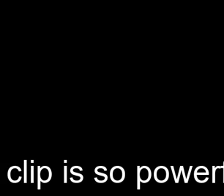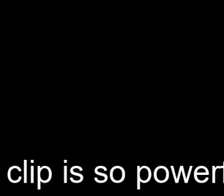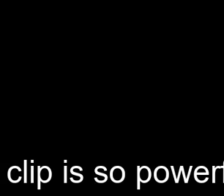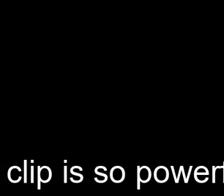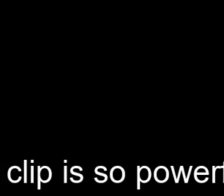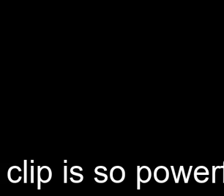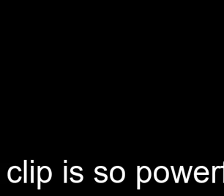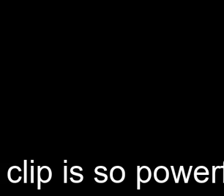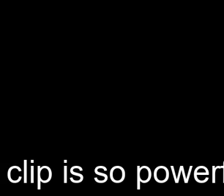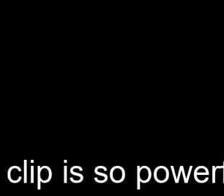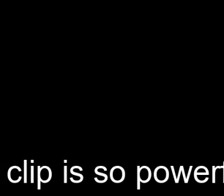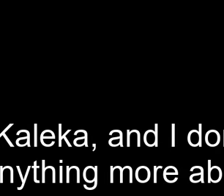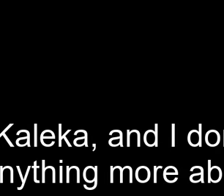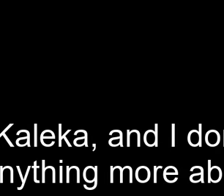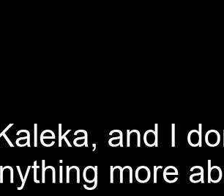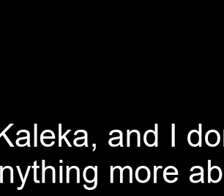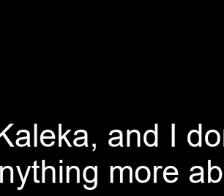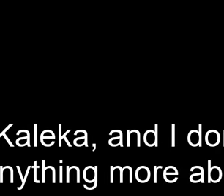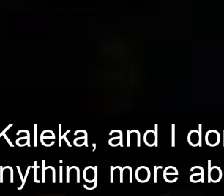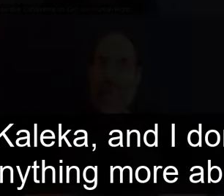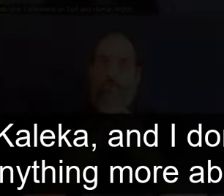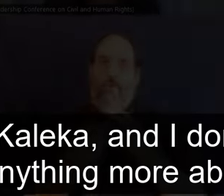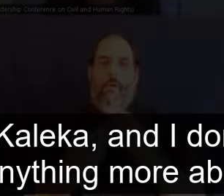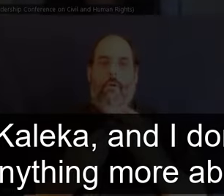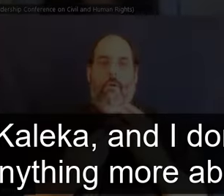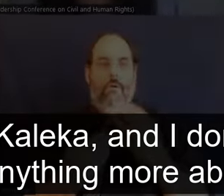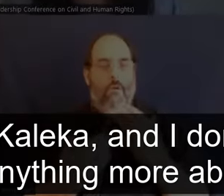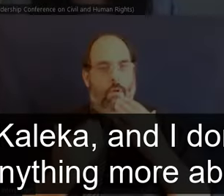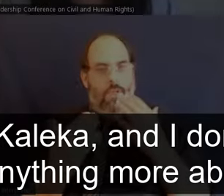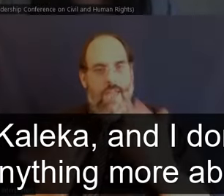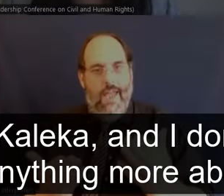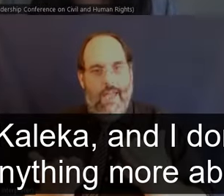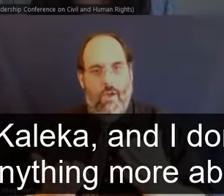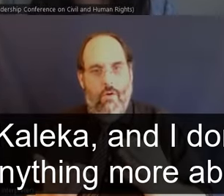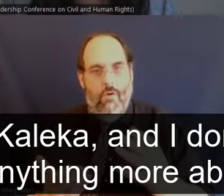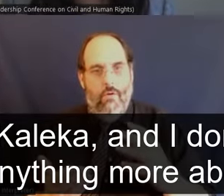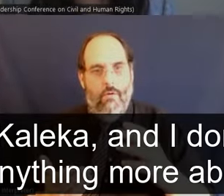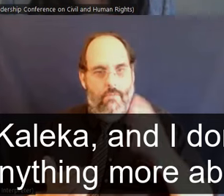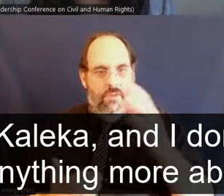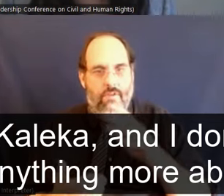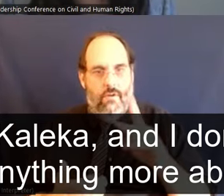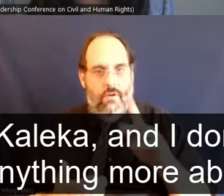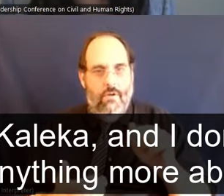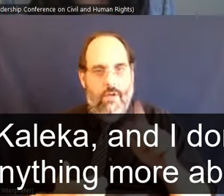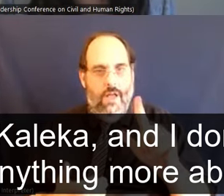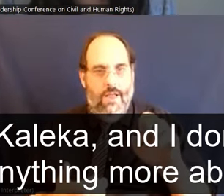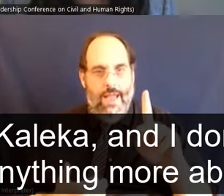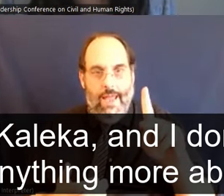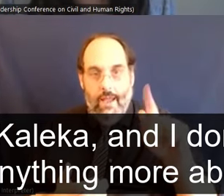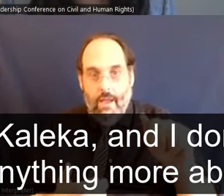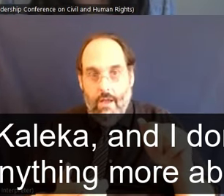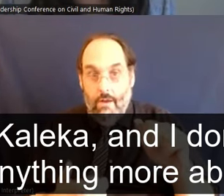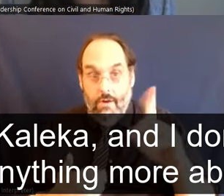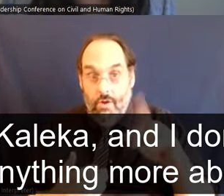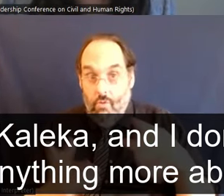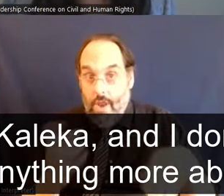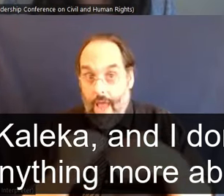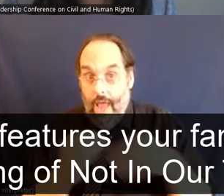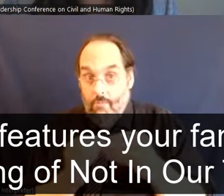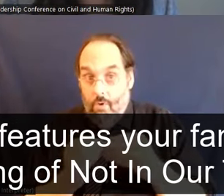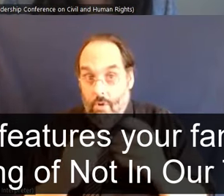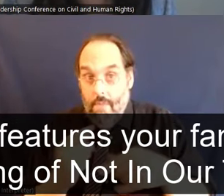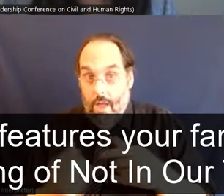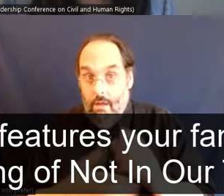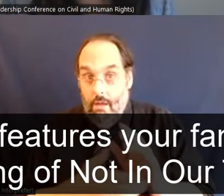That clip is so powerful. Thank you, Mr. Kaleka. And I don't know if you wanted to say anything more about the